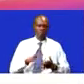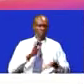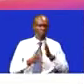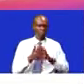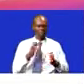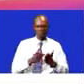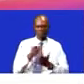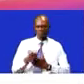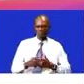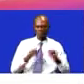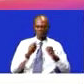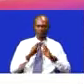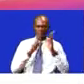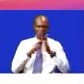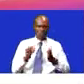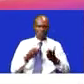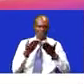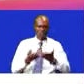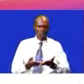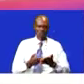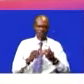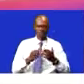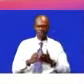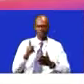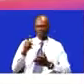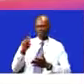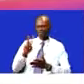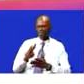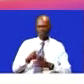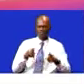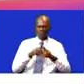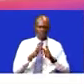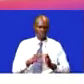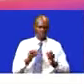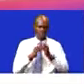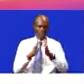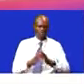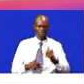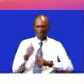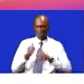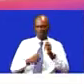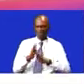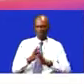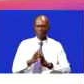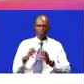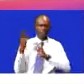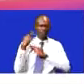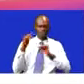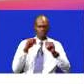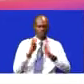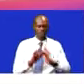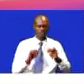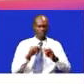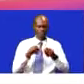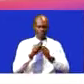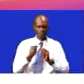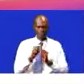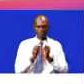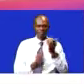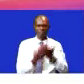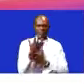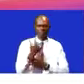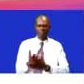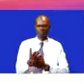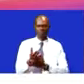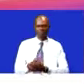amora. Ler ma kamaendi ne ochiw ne wang' jowi mar Kala TV kod apisa mochung' ne weche geko mag pur, pith kod lupo e kaunti nero migosi